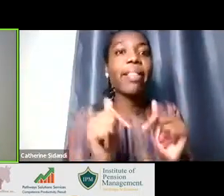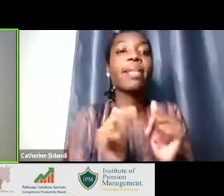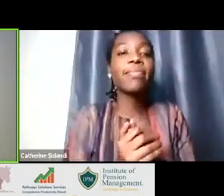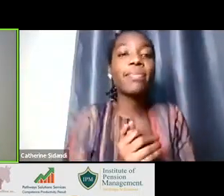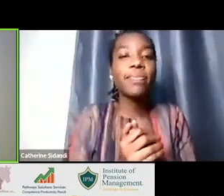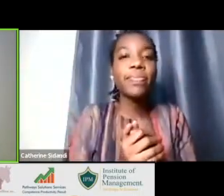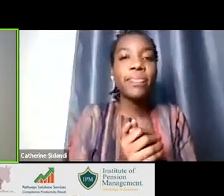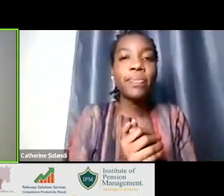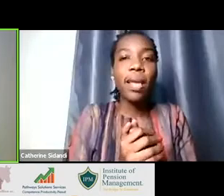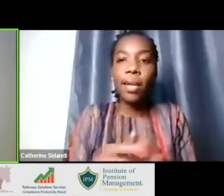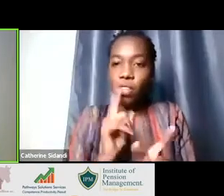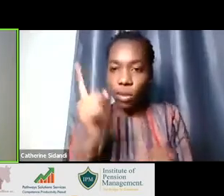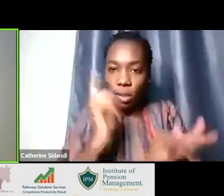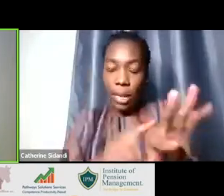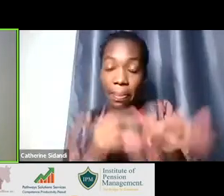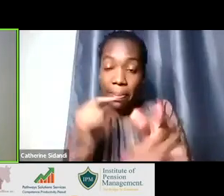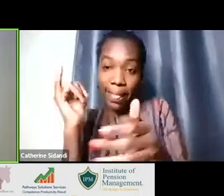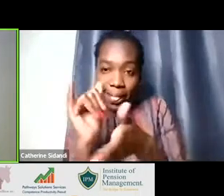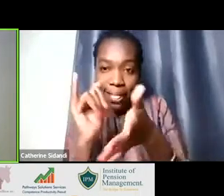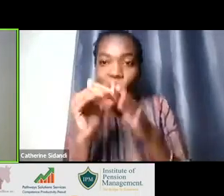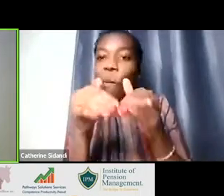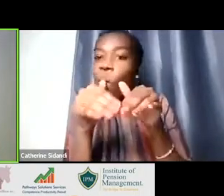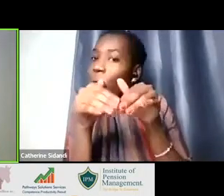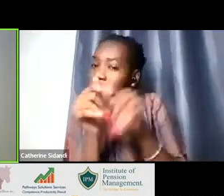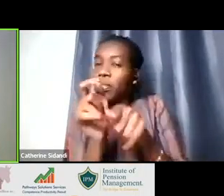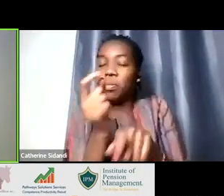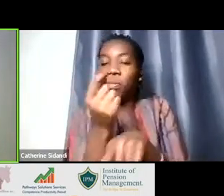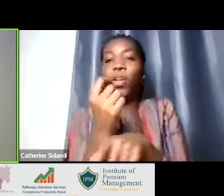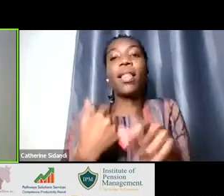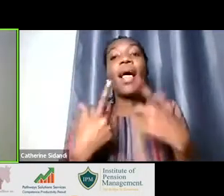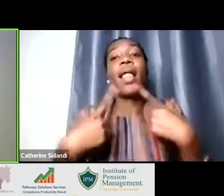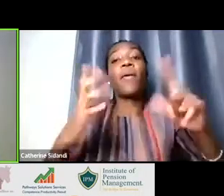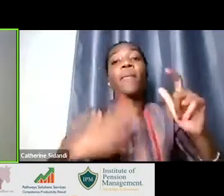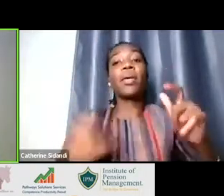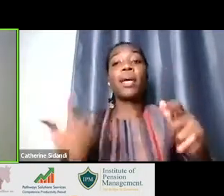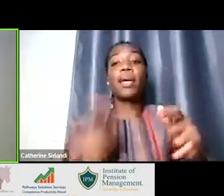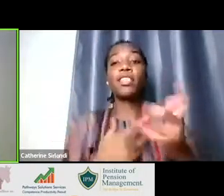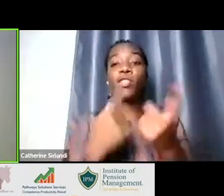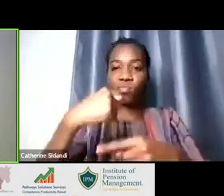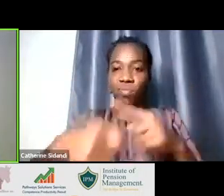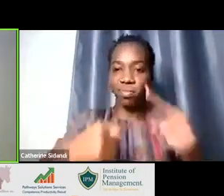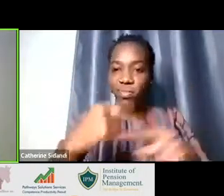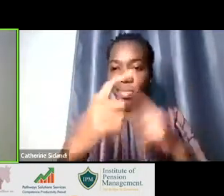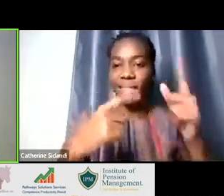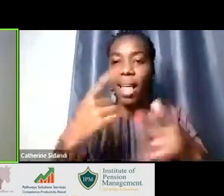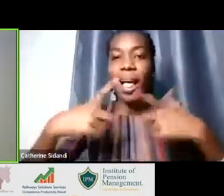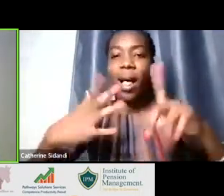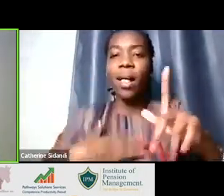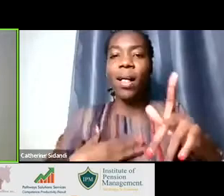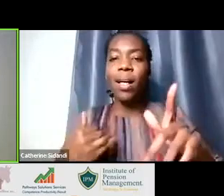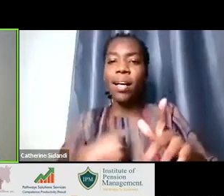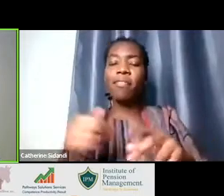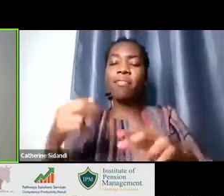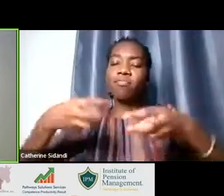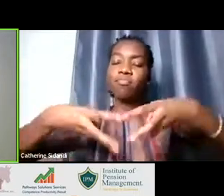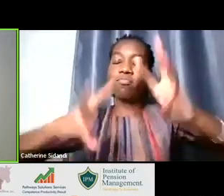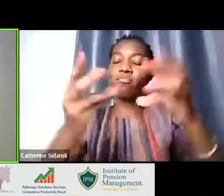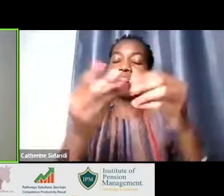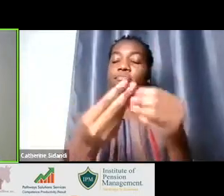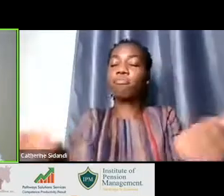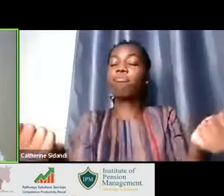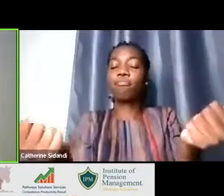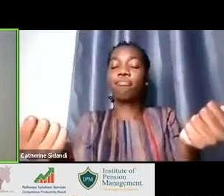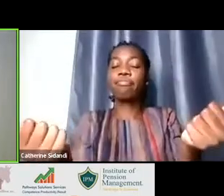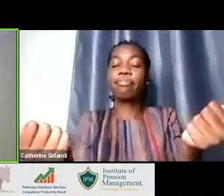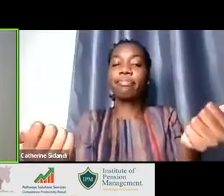so as that one comes up, allow me to just continue. And then we have the Pathway Service Solutions. Pathway